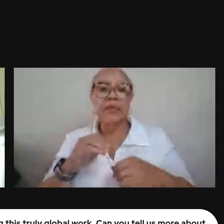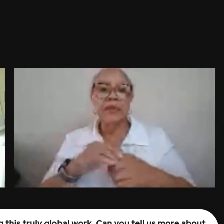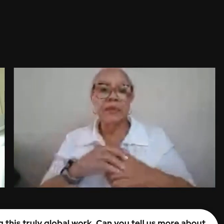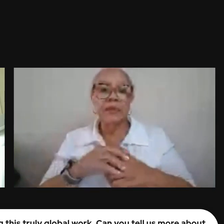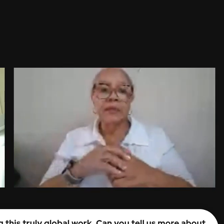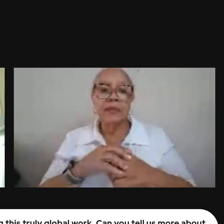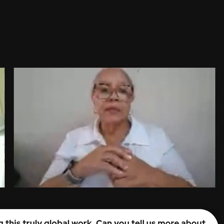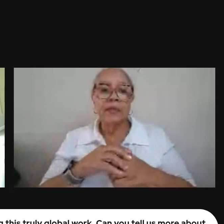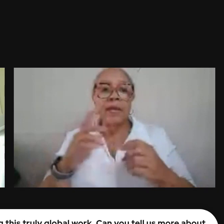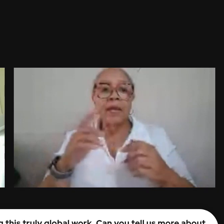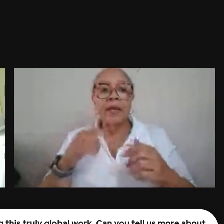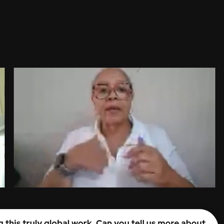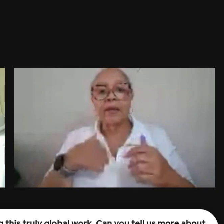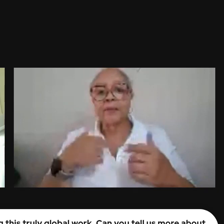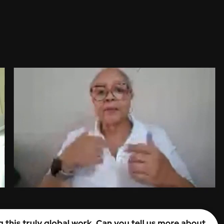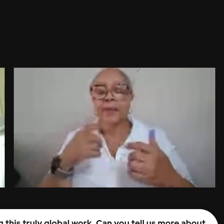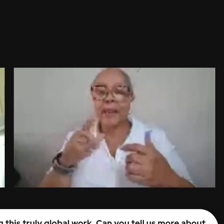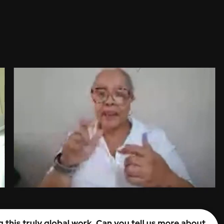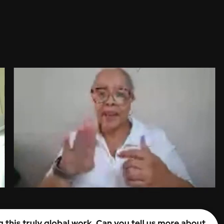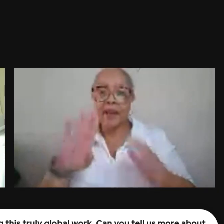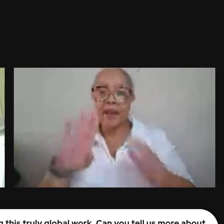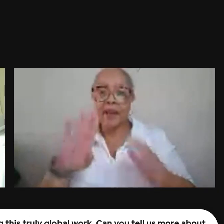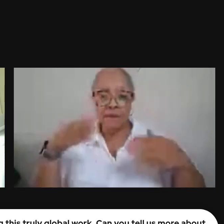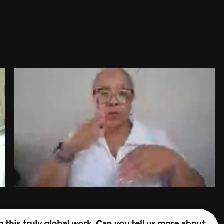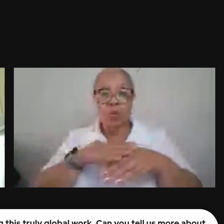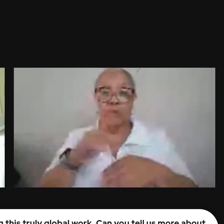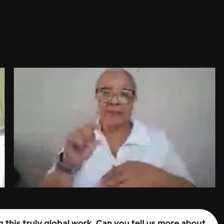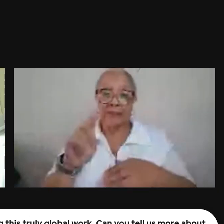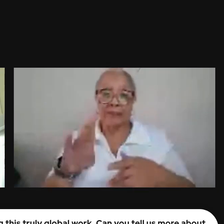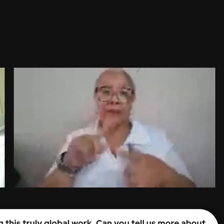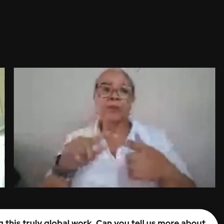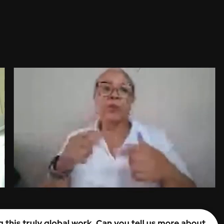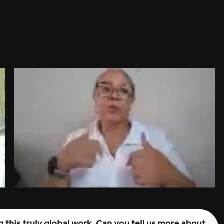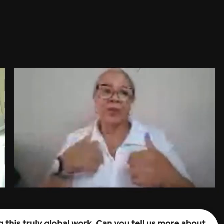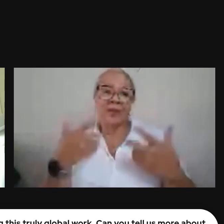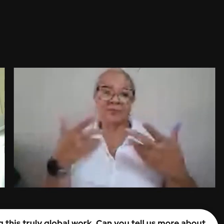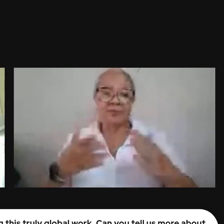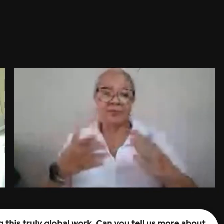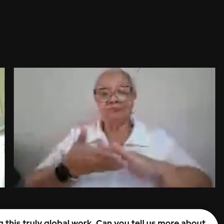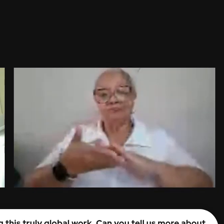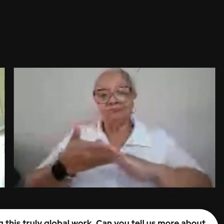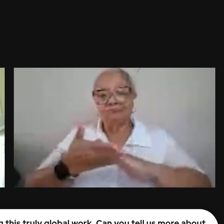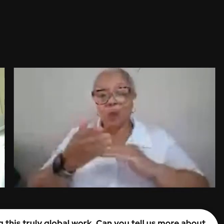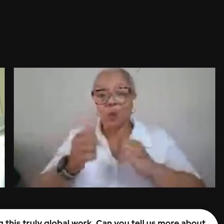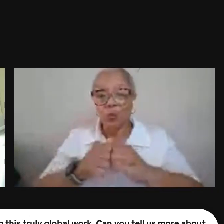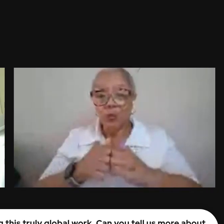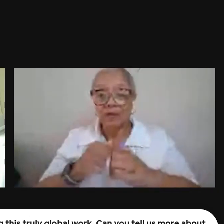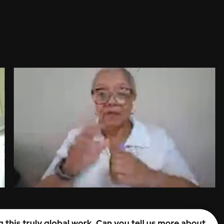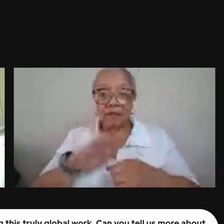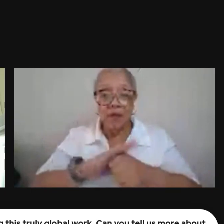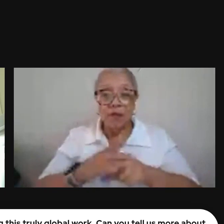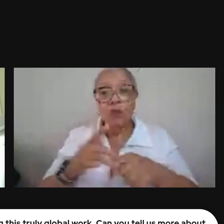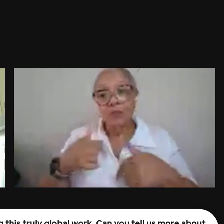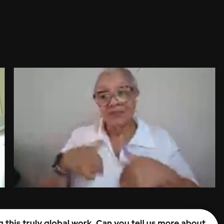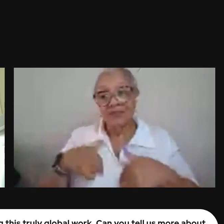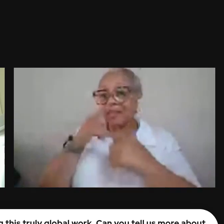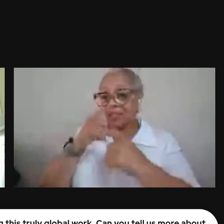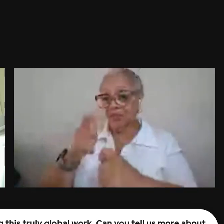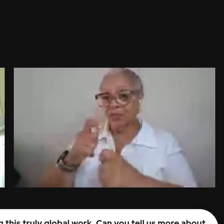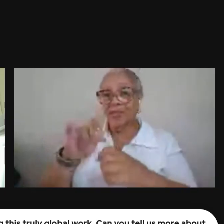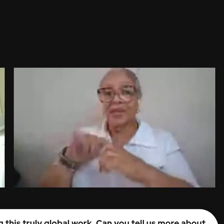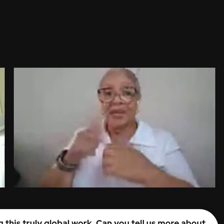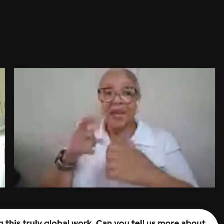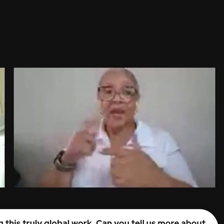my lab focuses on TB. I think we had our run with COVID, although we're still interested in COVID and how SARS-CoV-2 infection